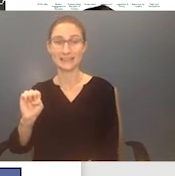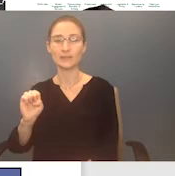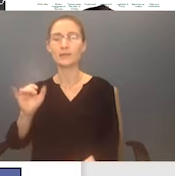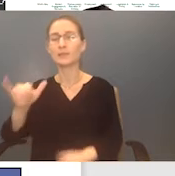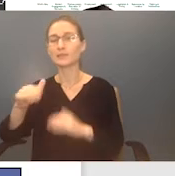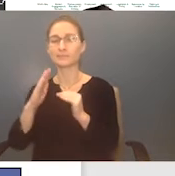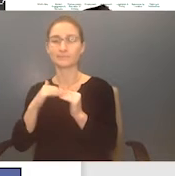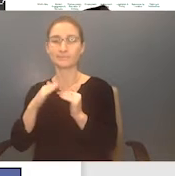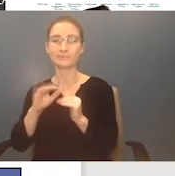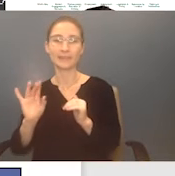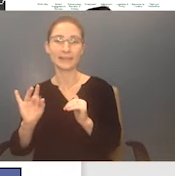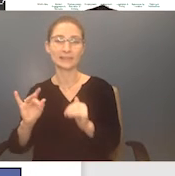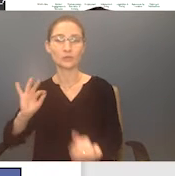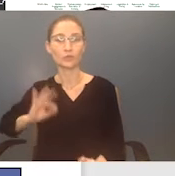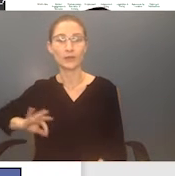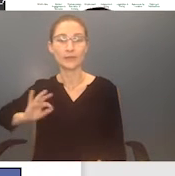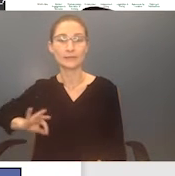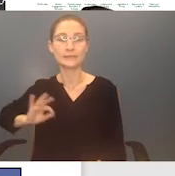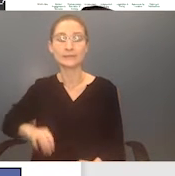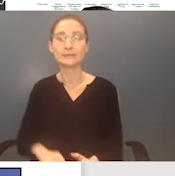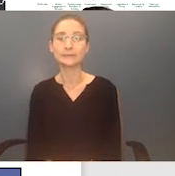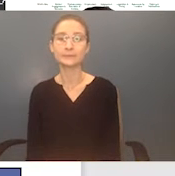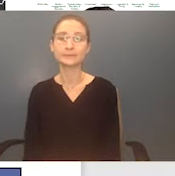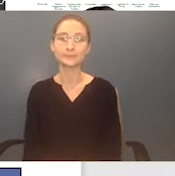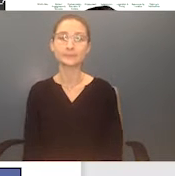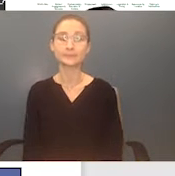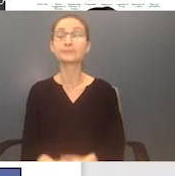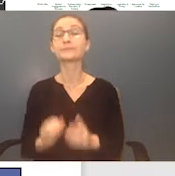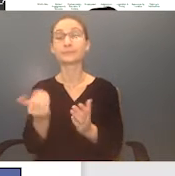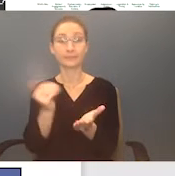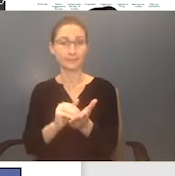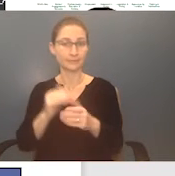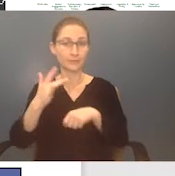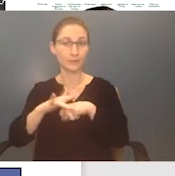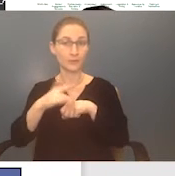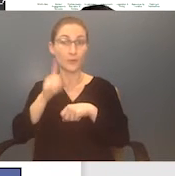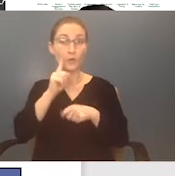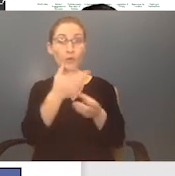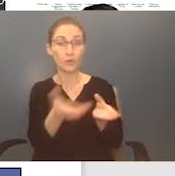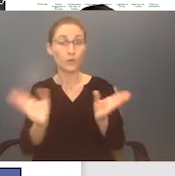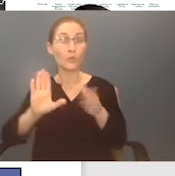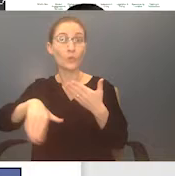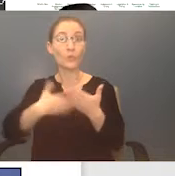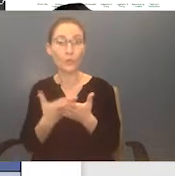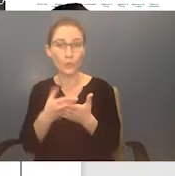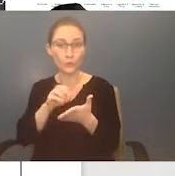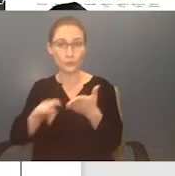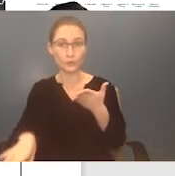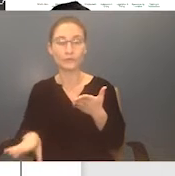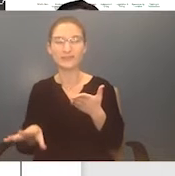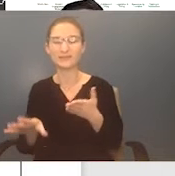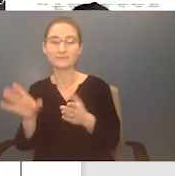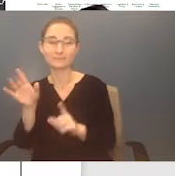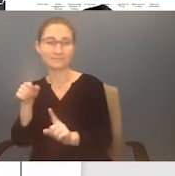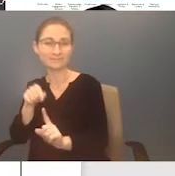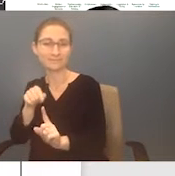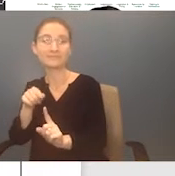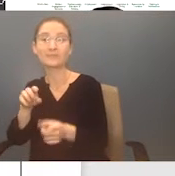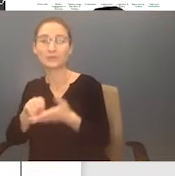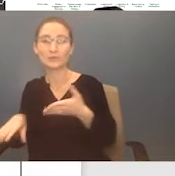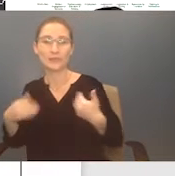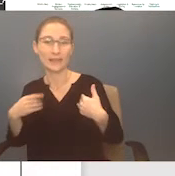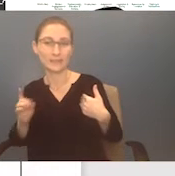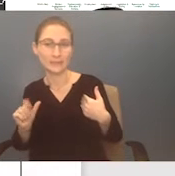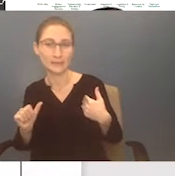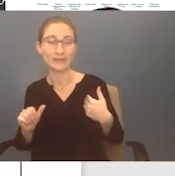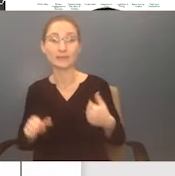of 18 credits. Although you could do more. And again, that's available to all students, including students with disabilities. And it's broken